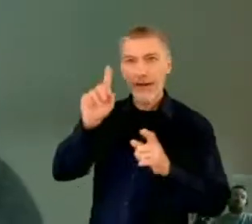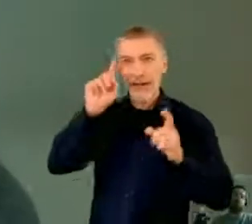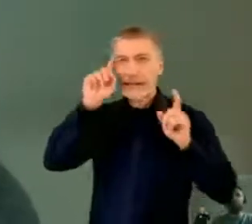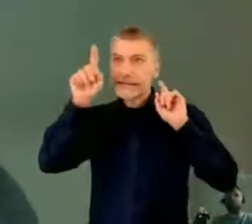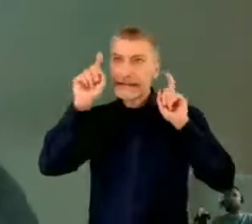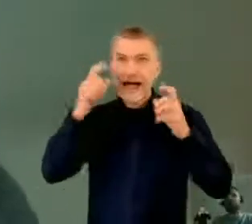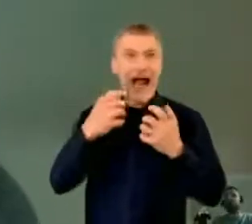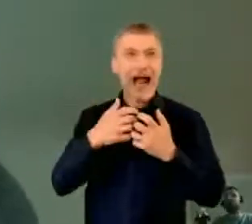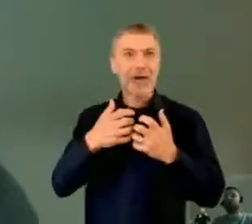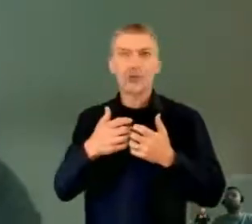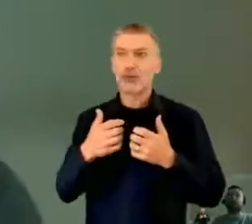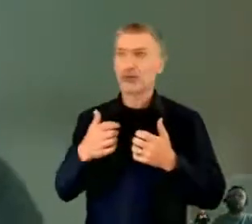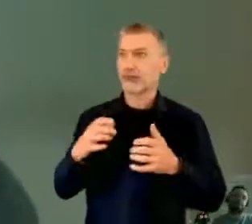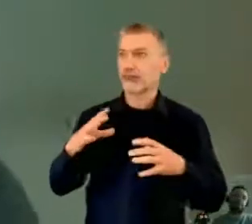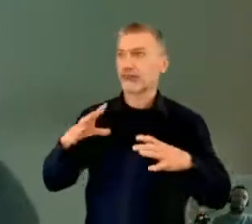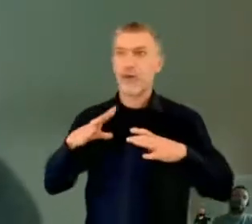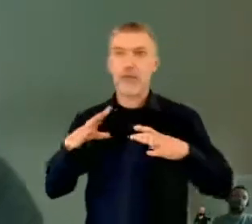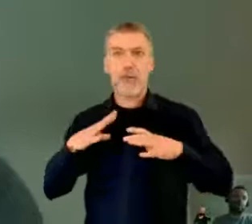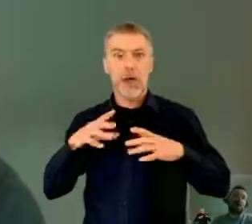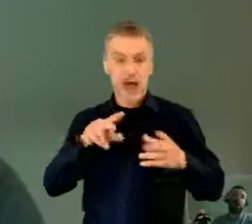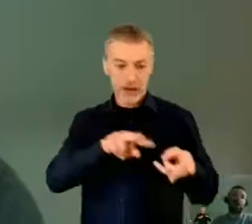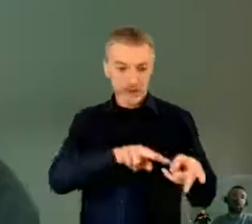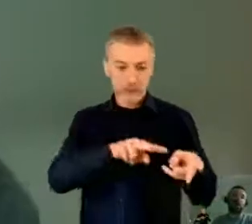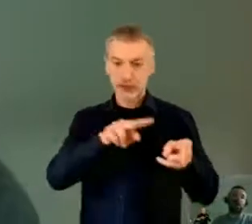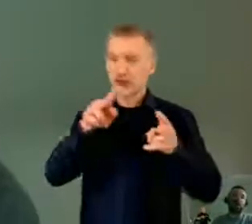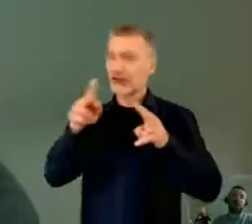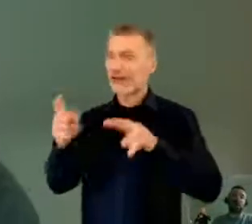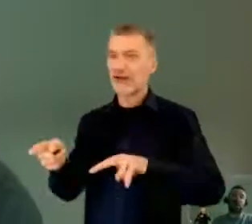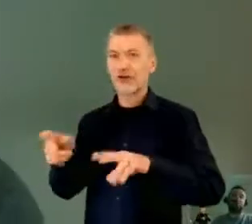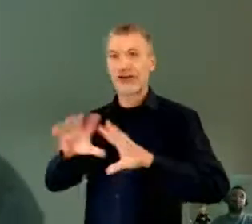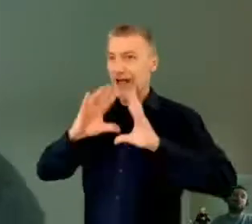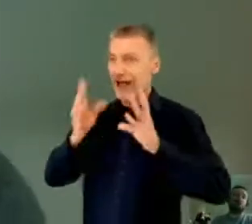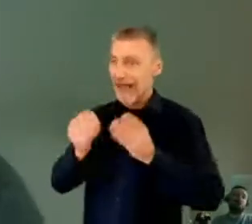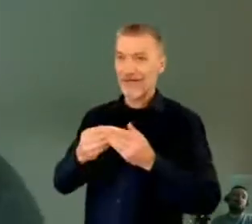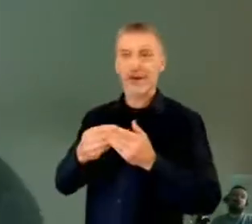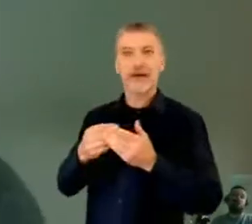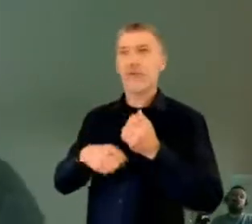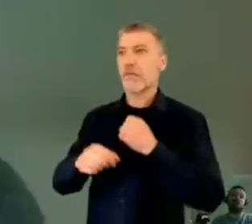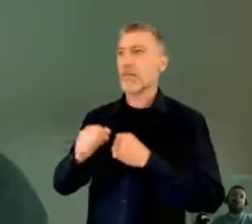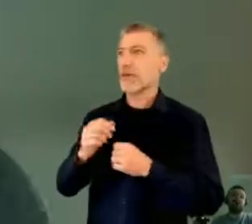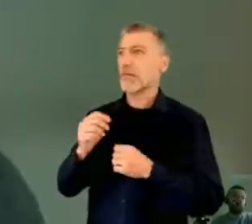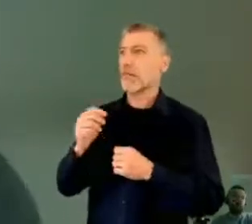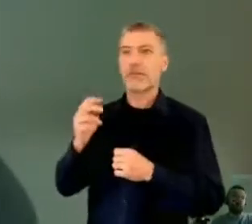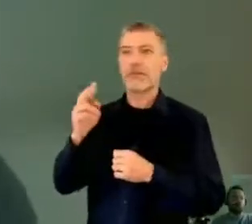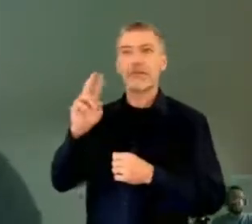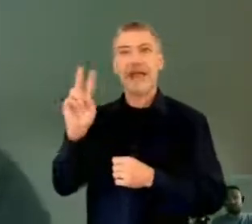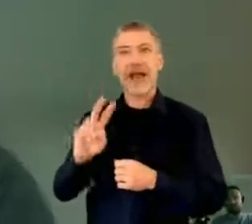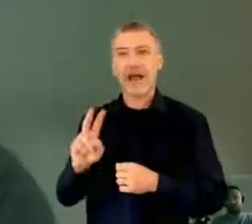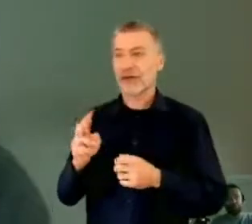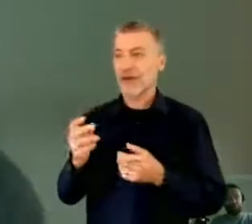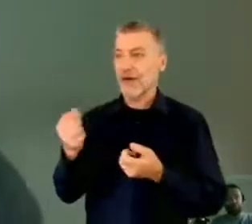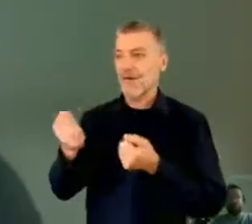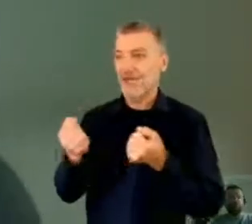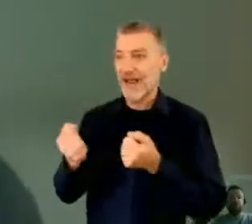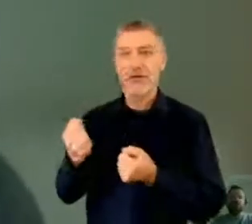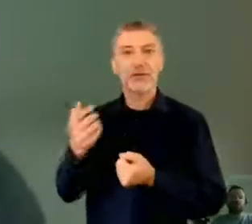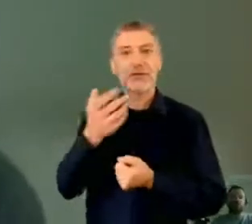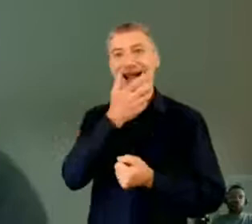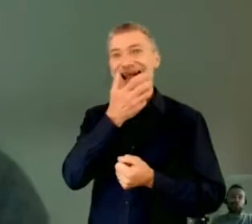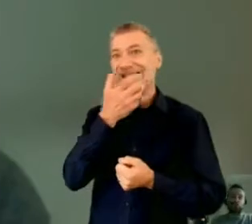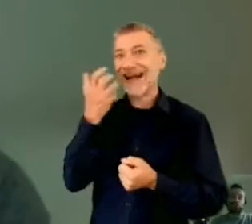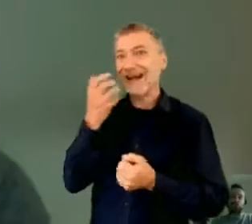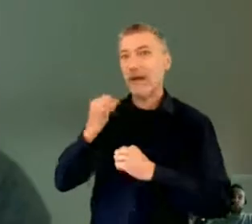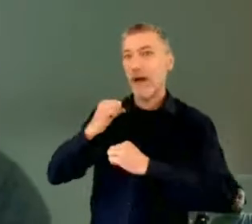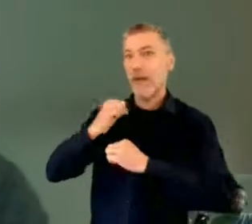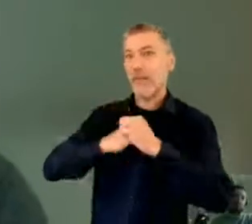to support that transition to getting more electric vehicles and heat pumps on the network. Lots of challenges, but a very, very